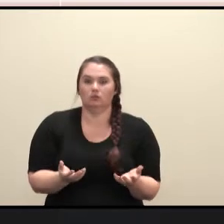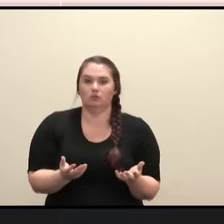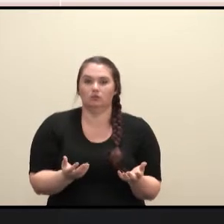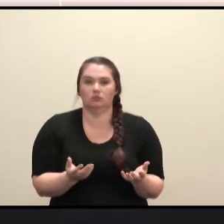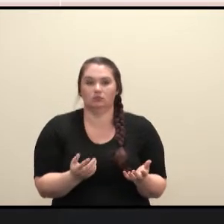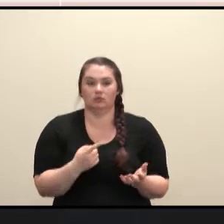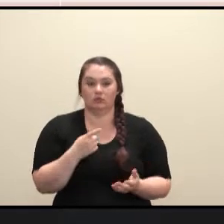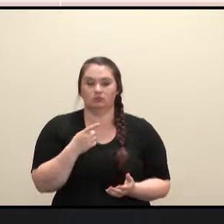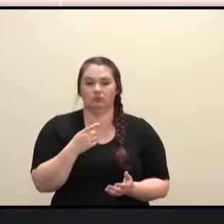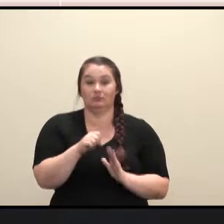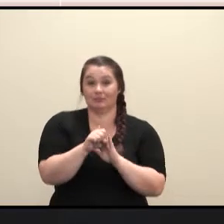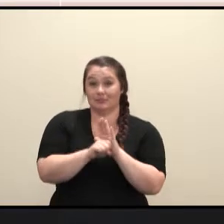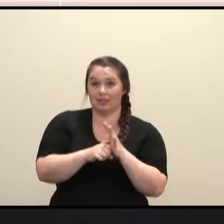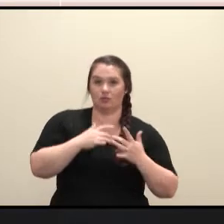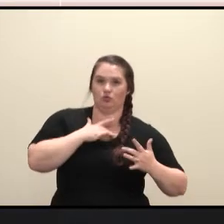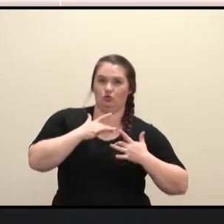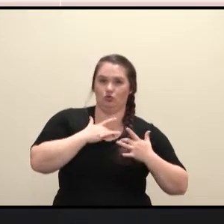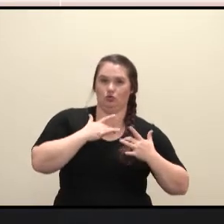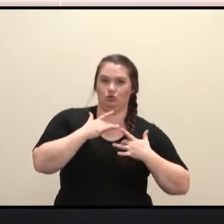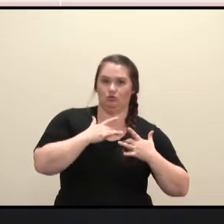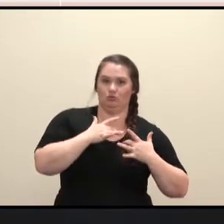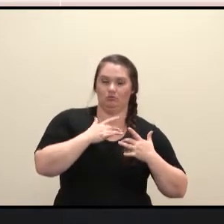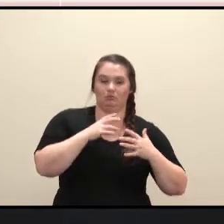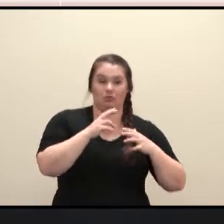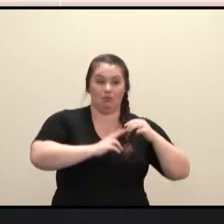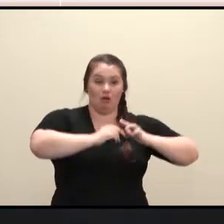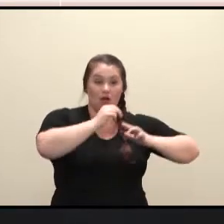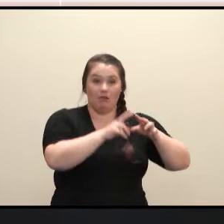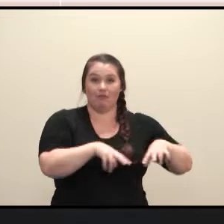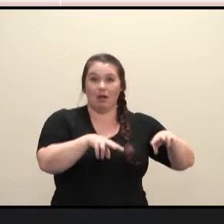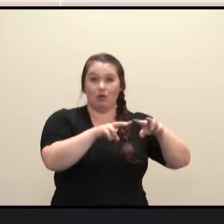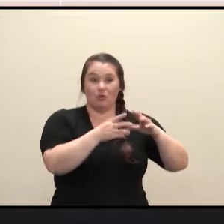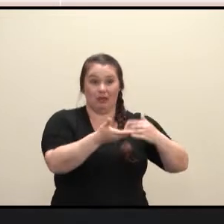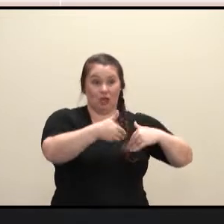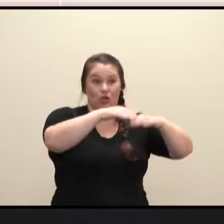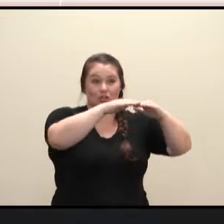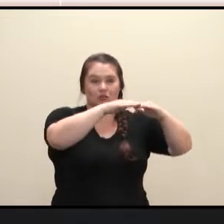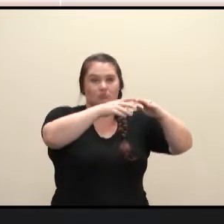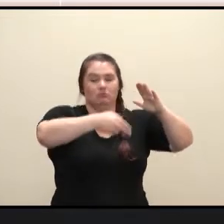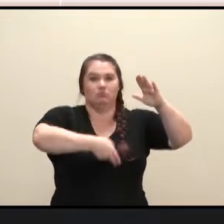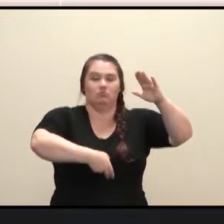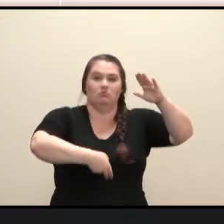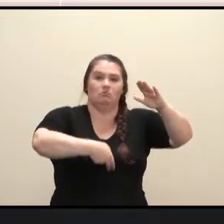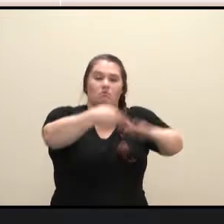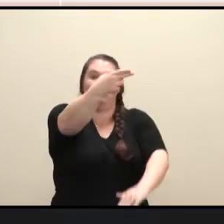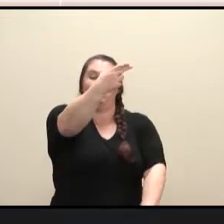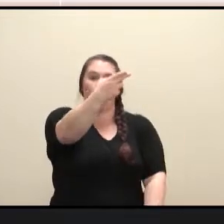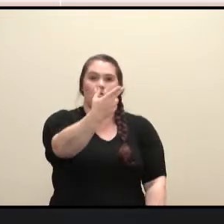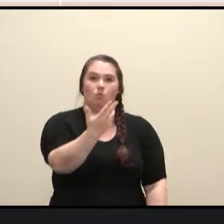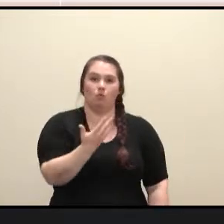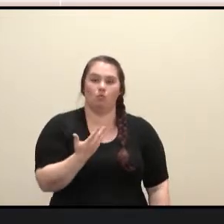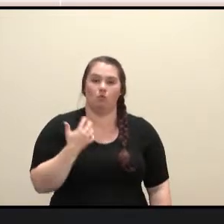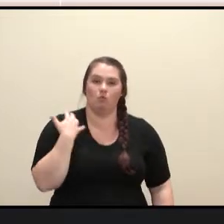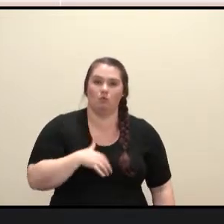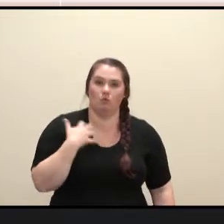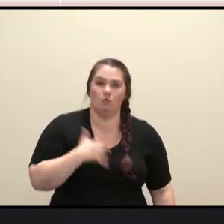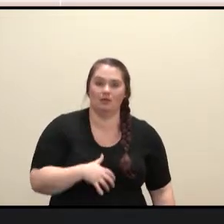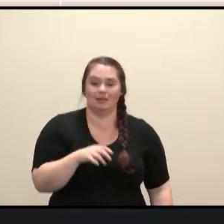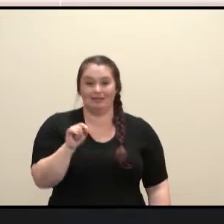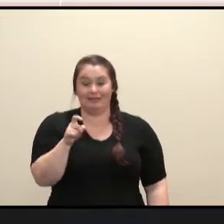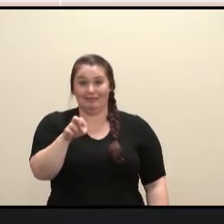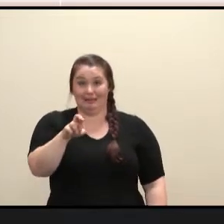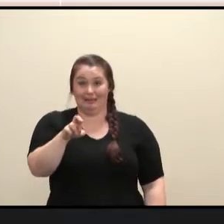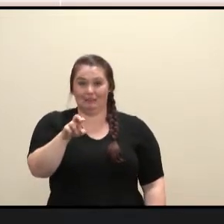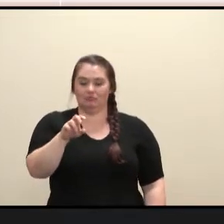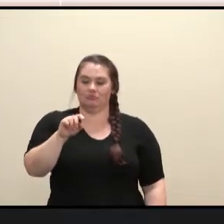very concerned that property value increases were so high and the tax revenue was getting